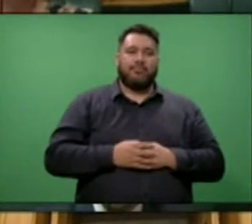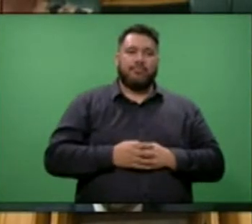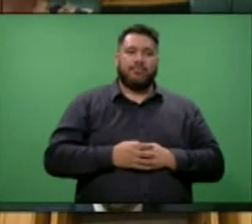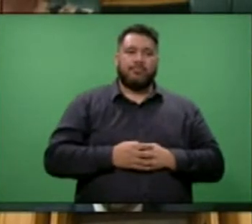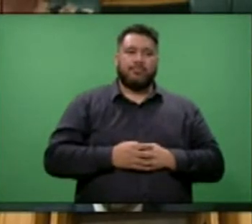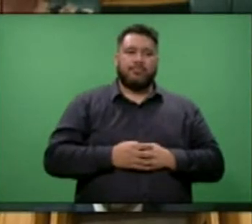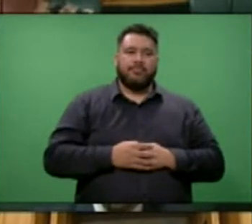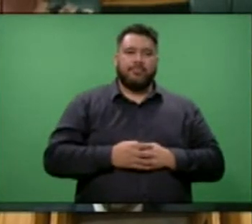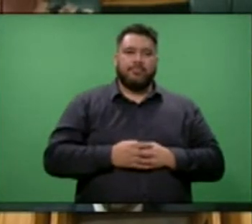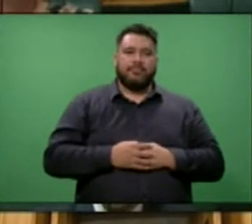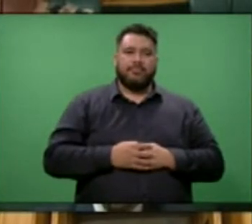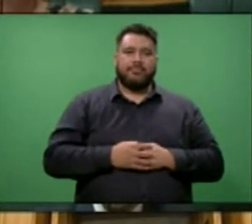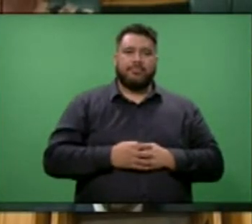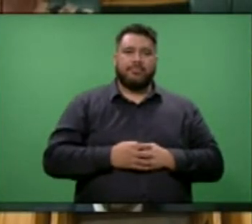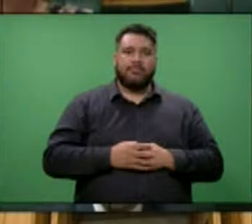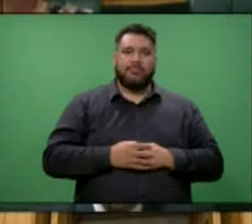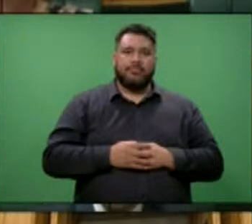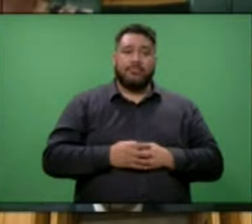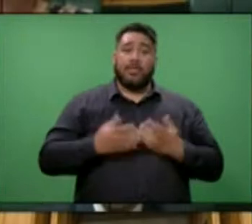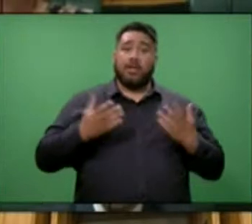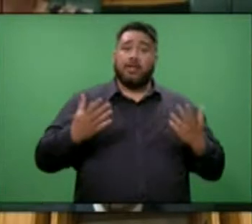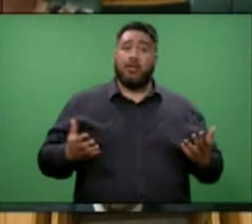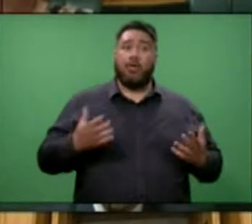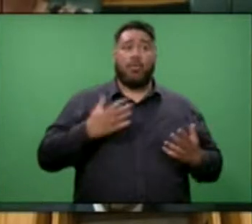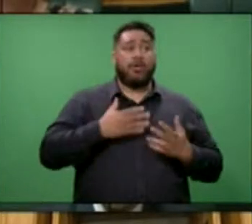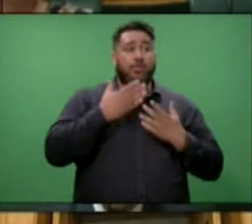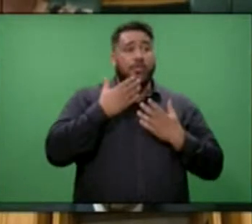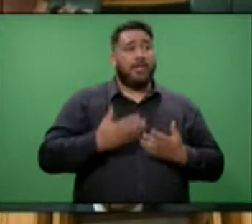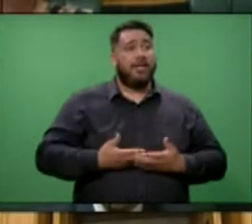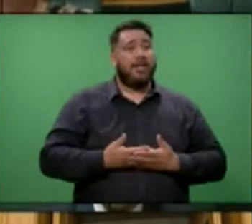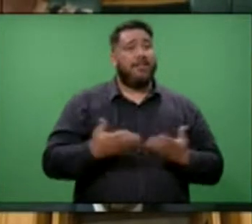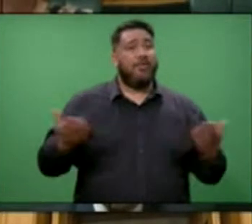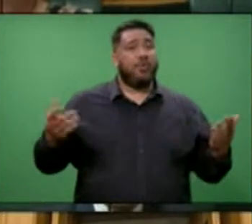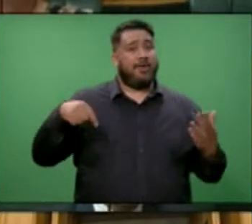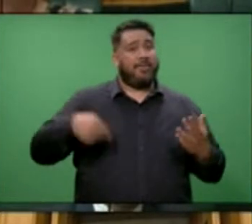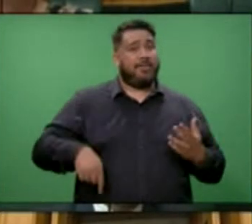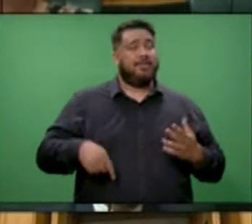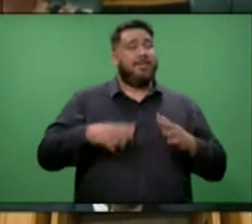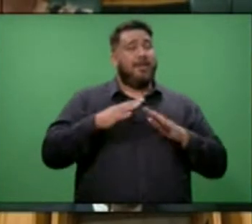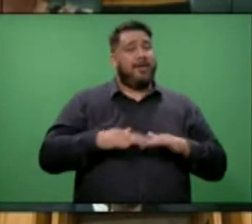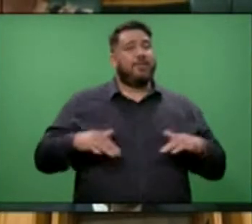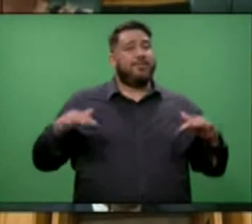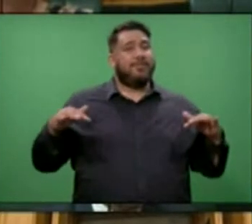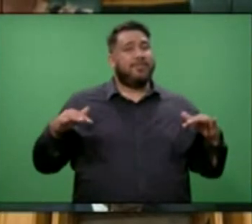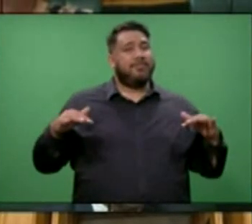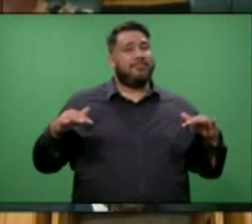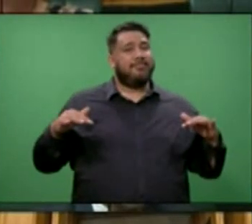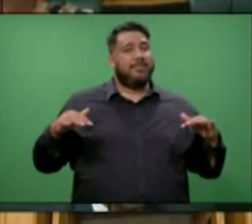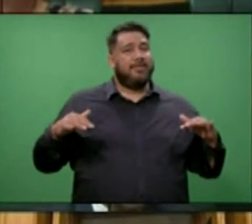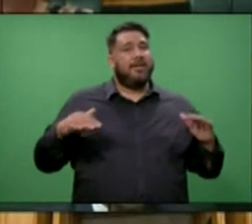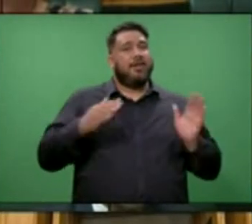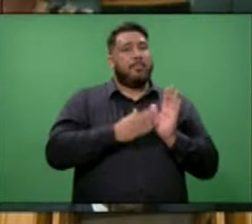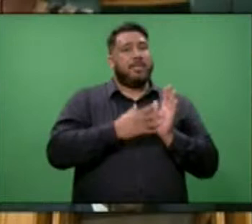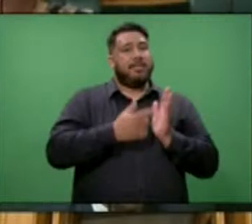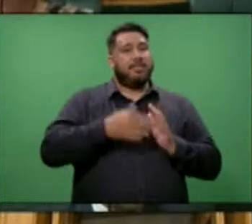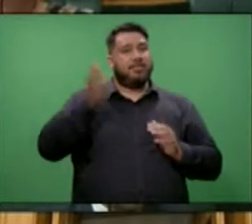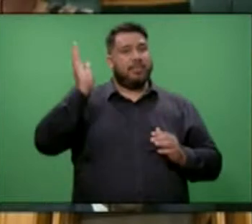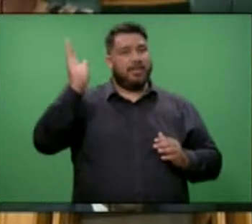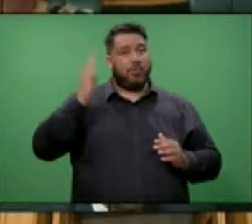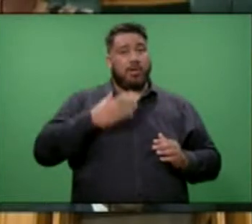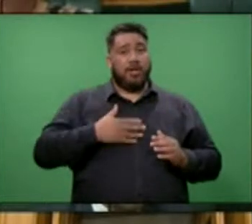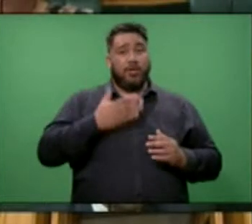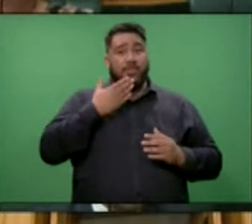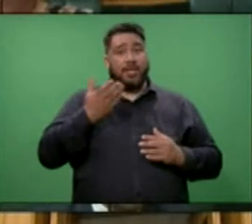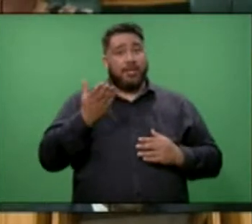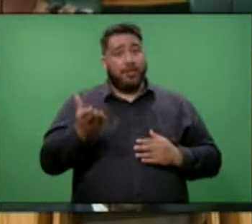tō tātou whare, e te māngai te whare, tēnei hau mihi kauna ki a tātou katoa, I rongi te tūmanako